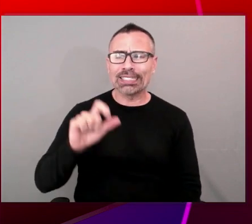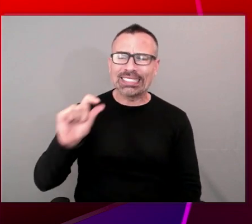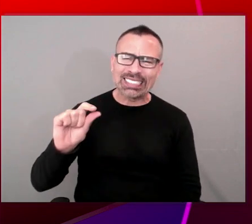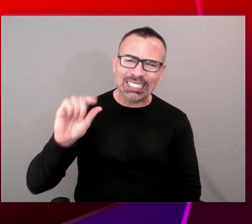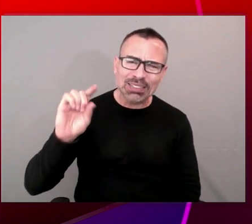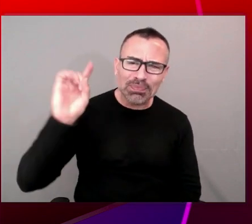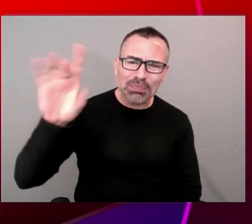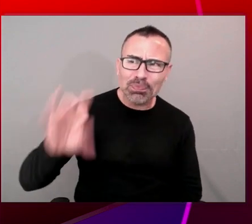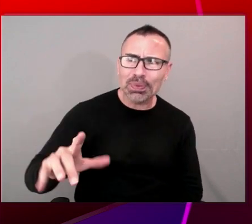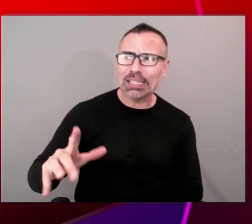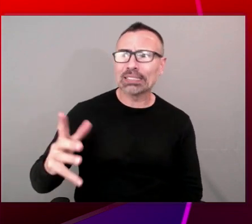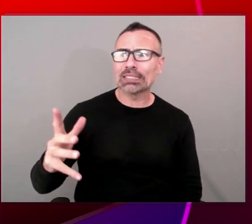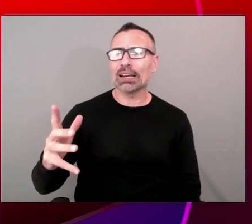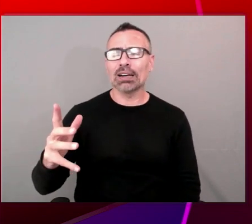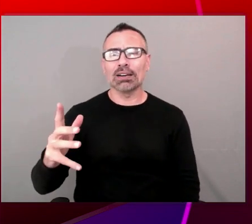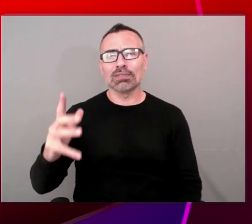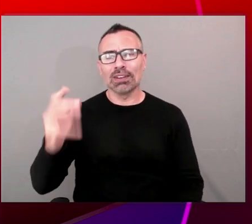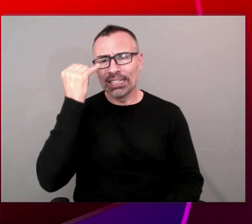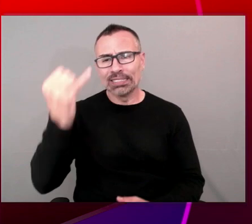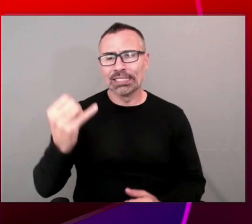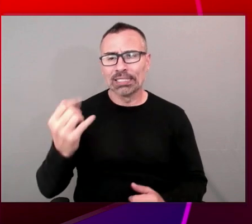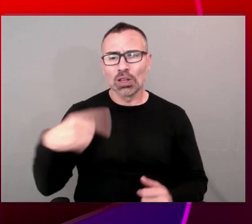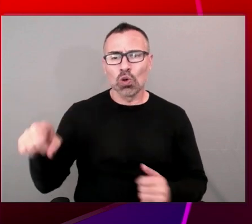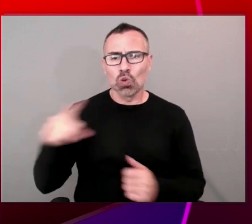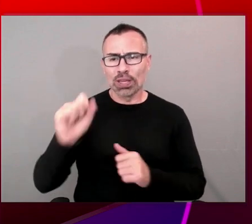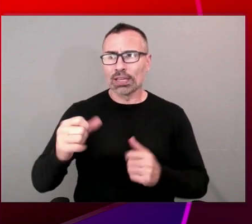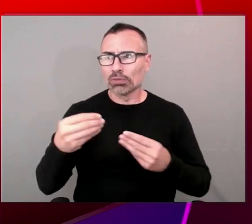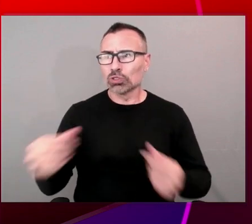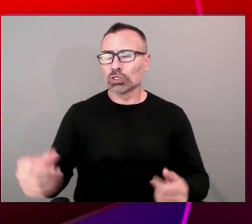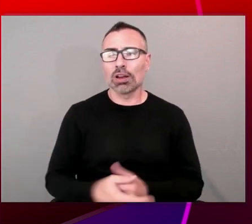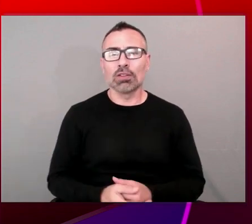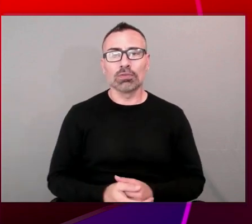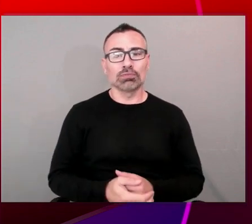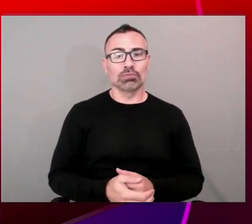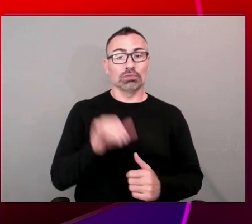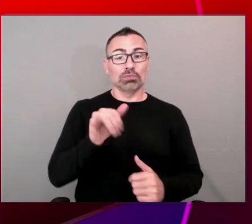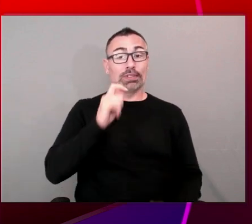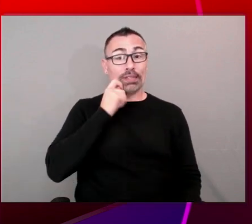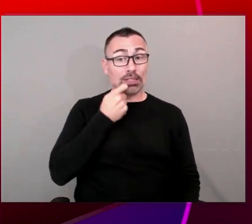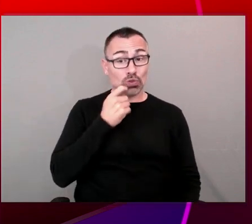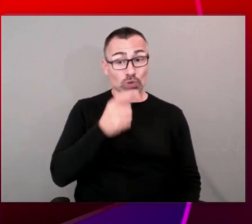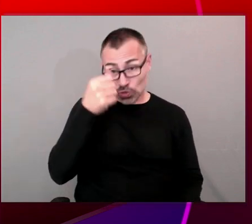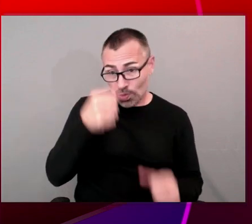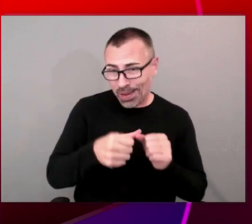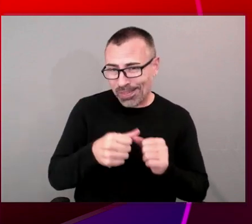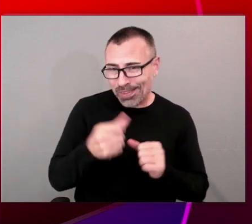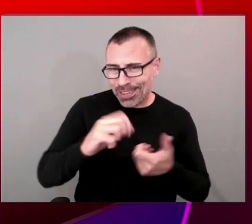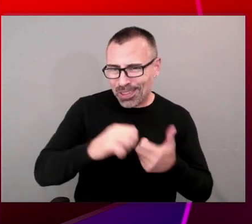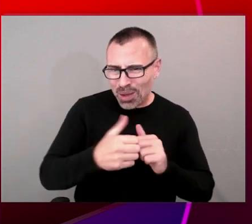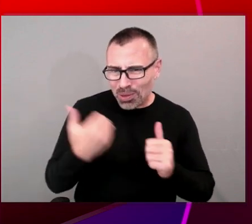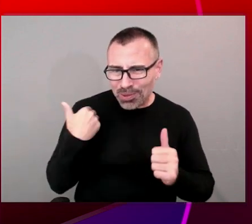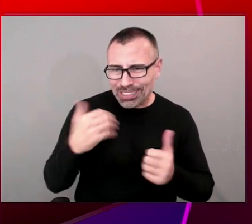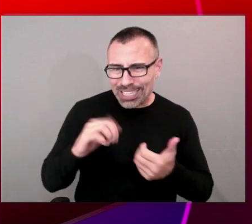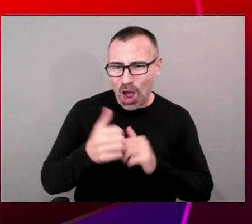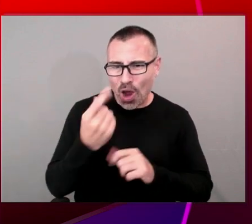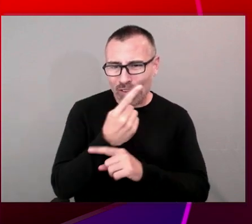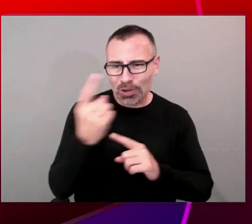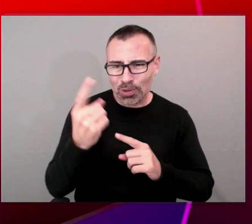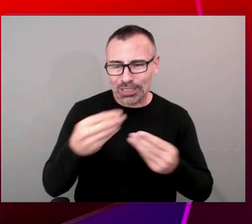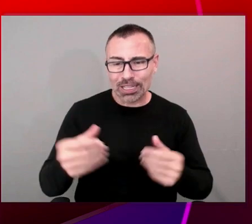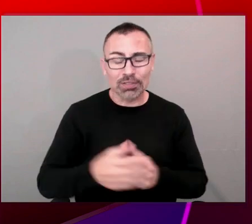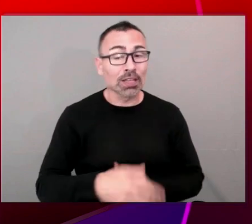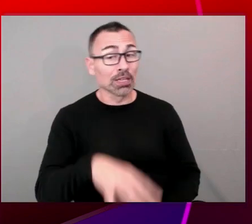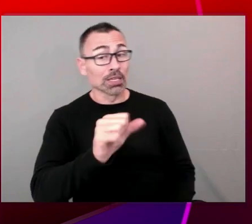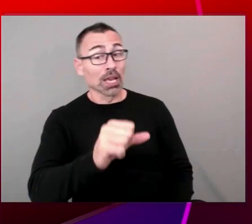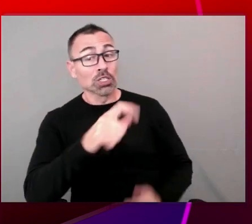ideas, but we can get to those. That's really, really, really cool. And do you remember what the problem was and how everyone solved it? Yeah, it's